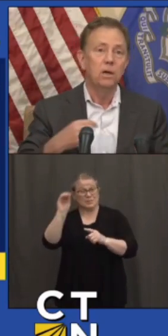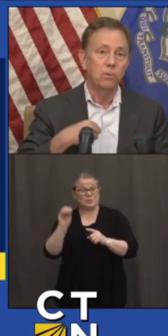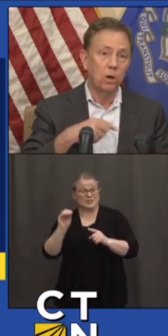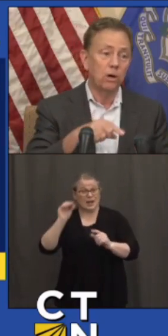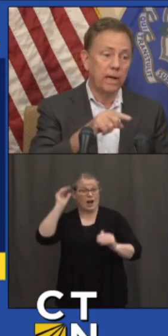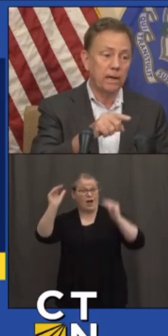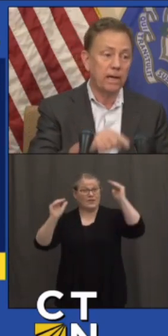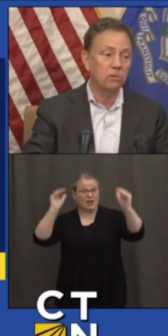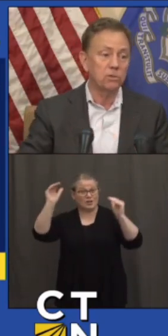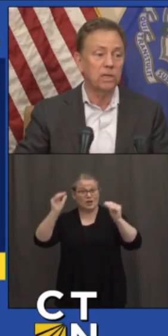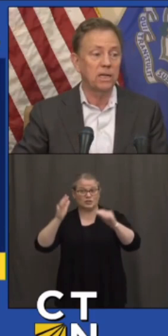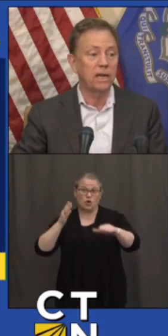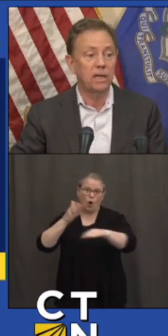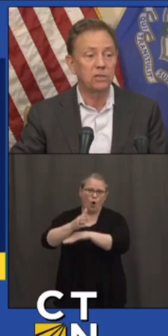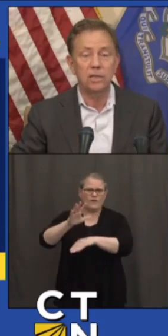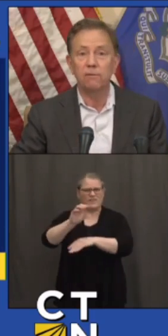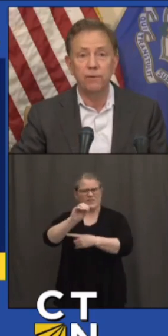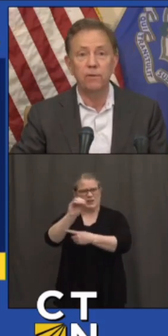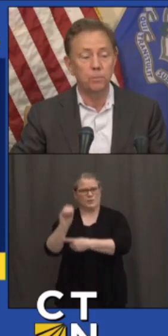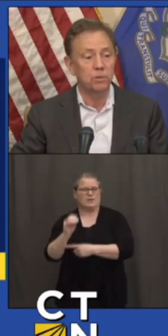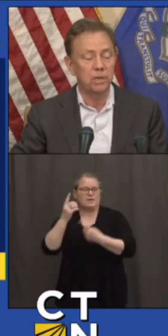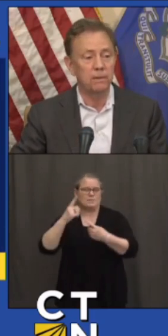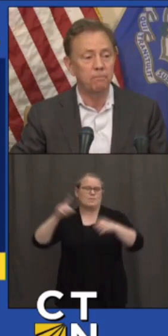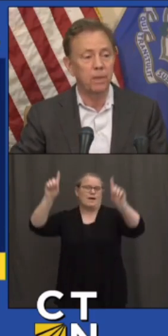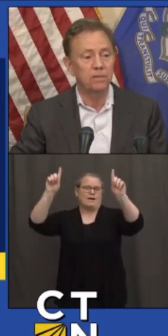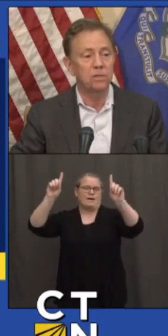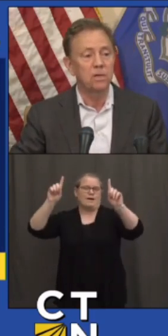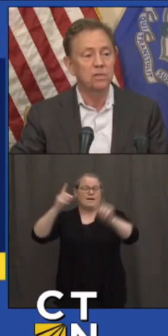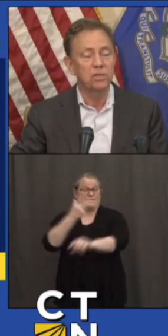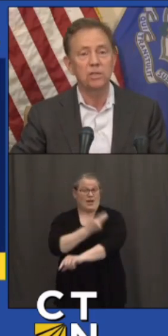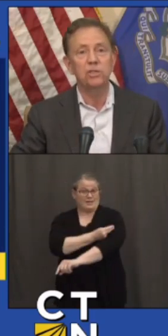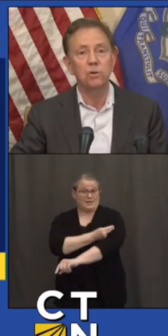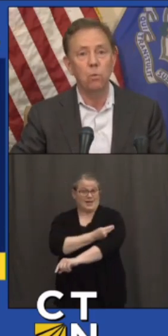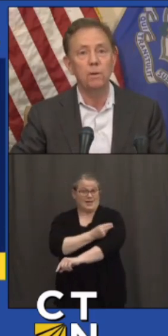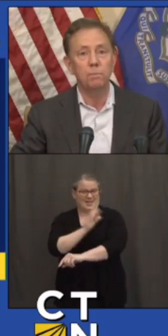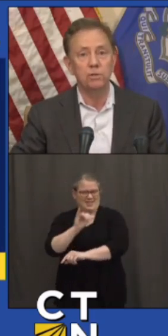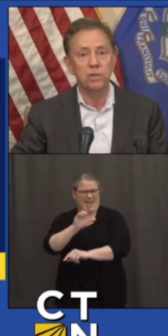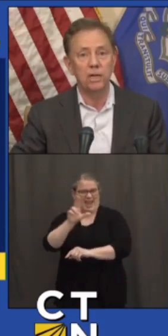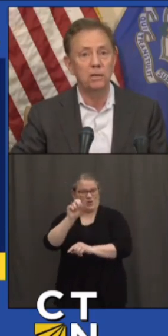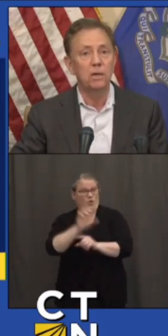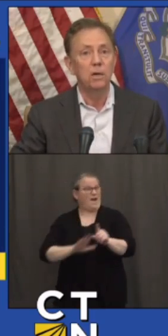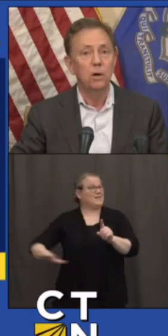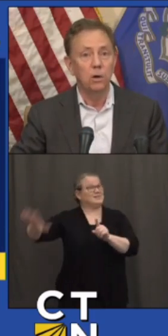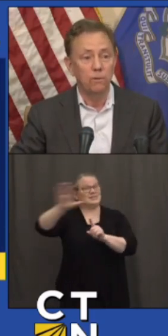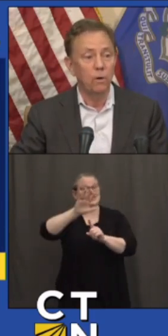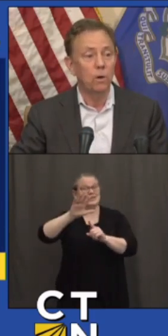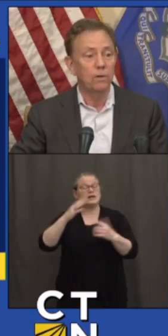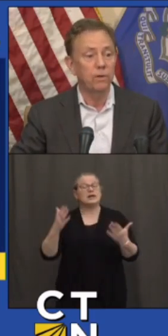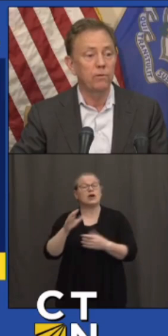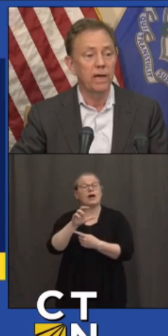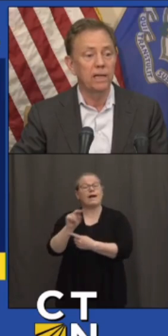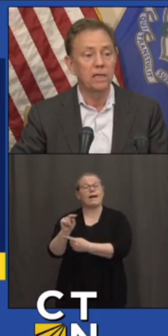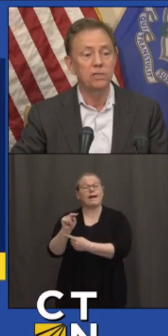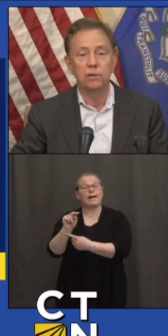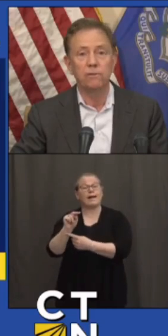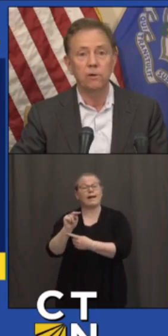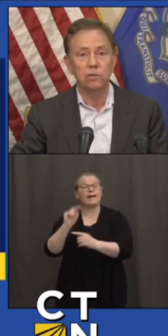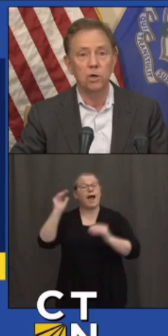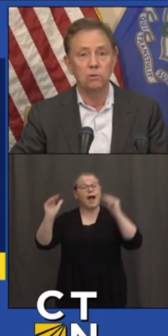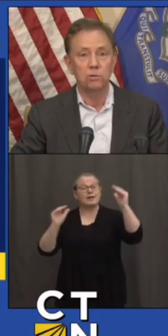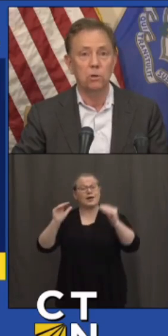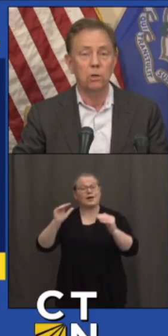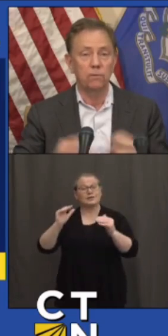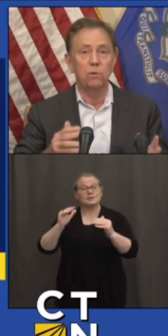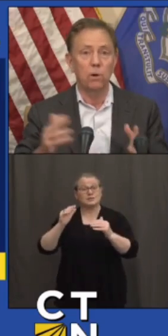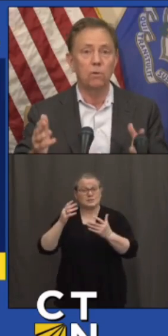vaccinated. Well, our adults in Connecticut is not 50%, it's 61%. All of you have had at least your